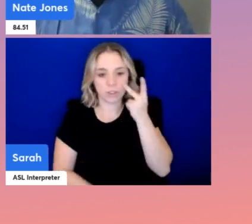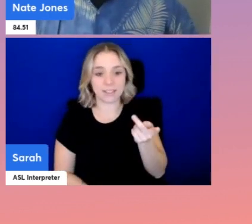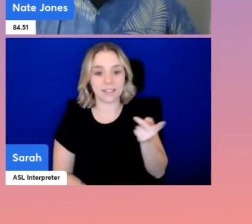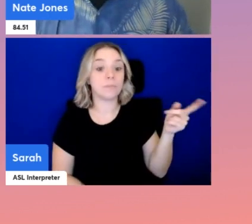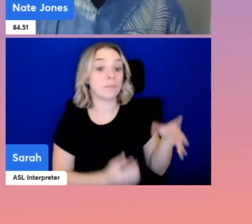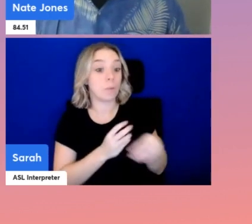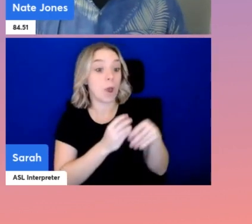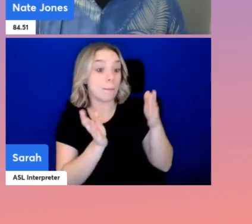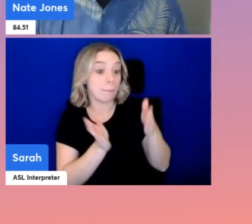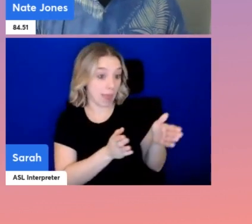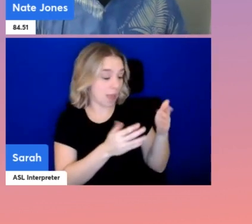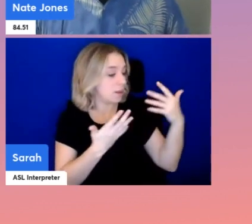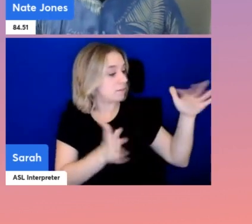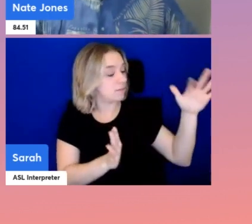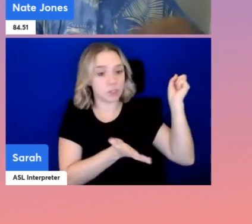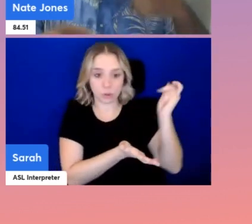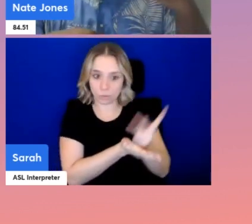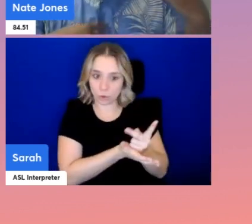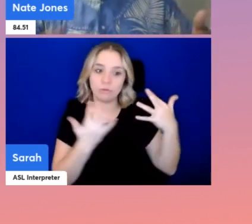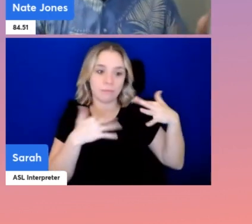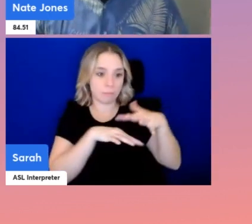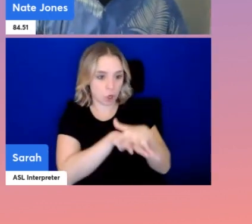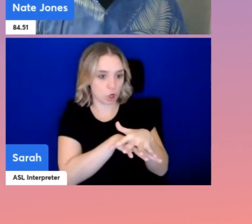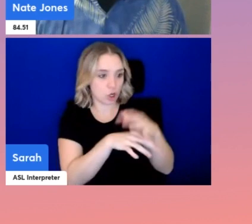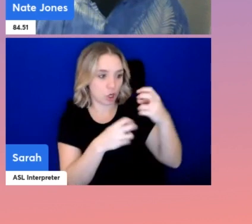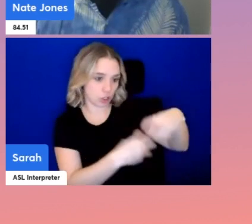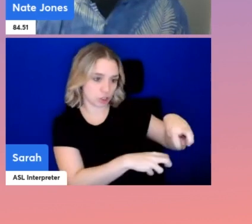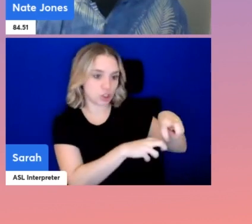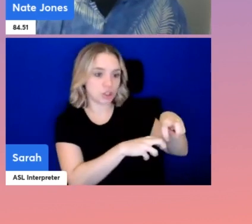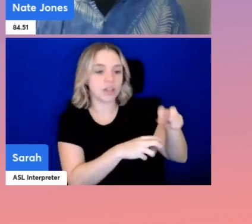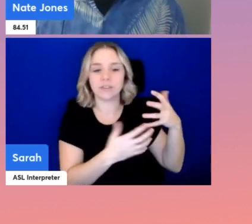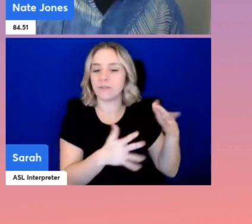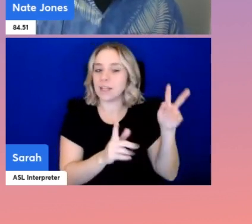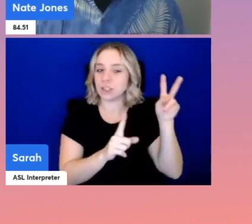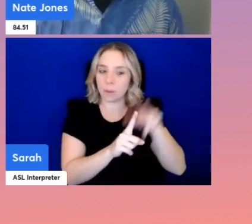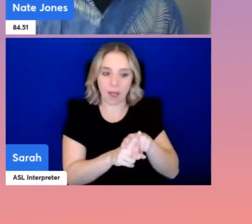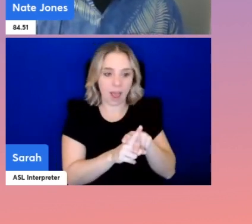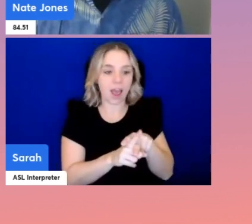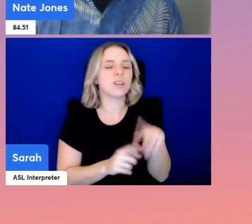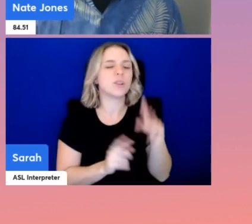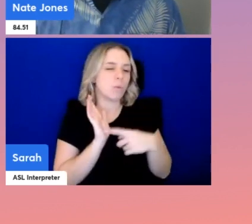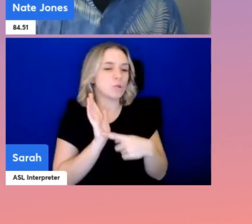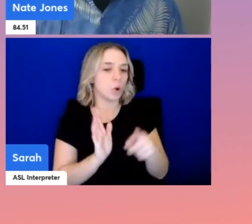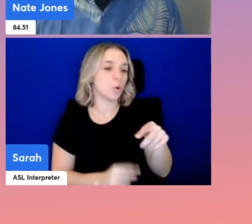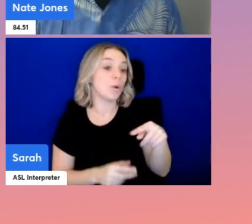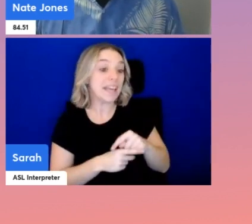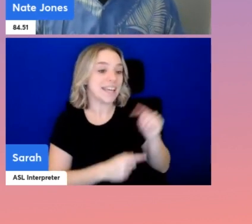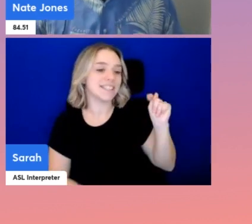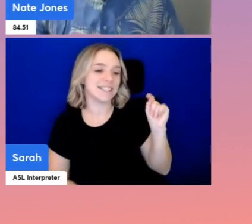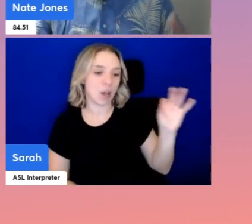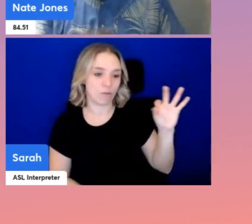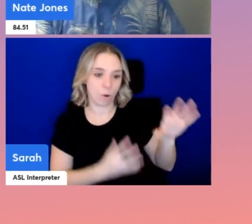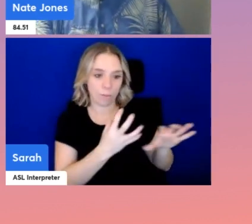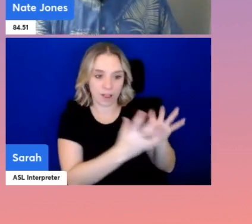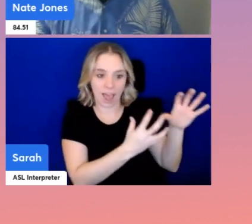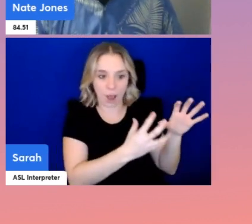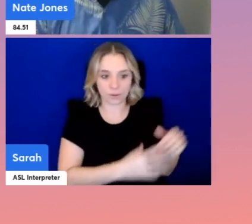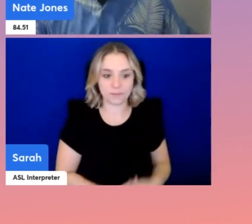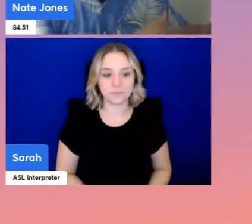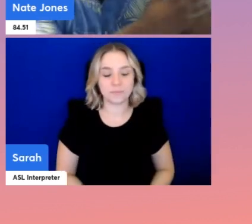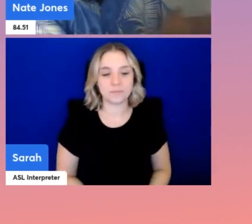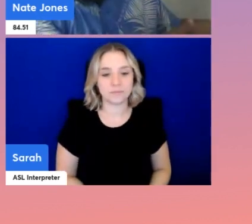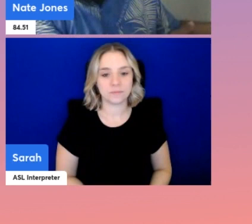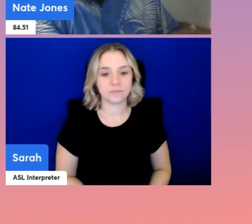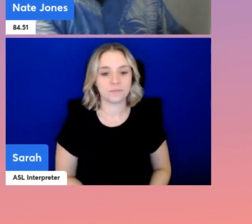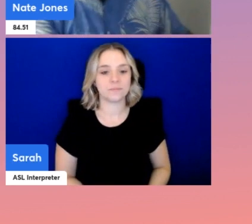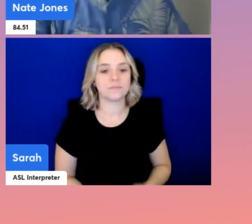we've already approved it and merged it. So this was actually planned and applied. So I'll show you that in Terraform Cloud. So here's the other side of this.